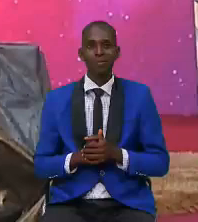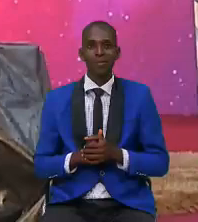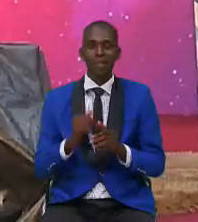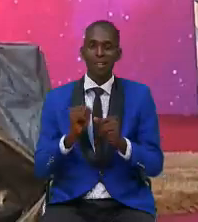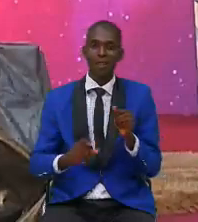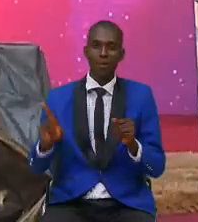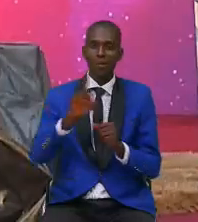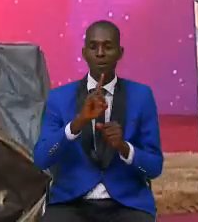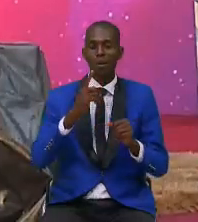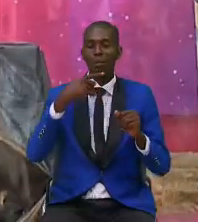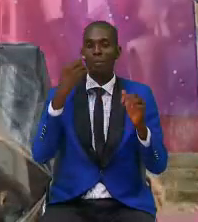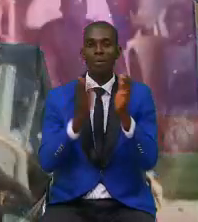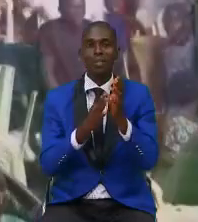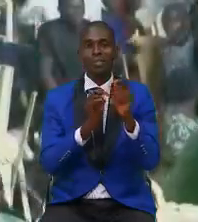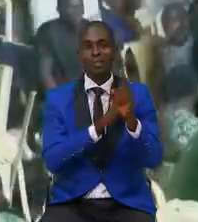Praise the Lord.